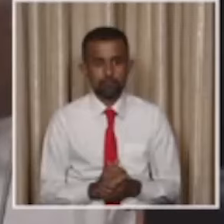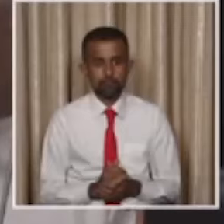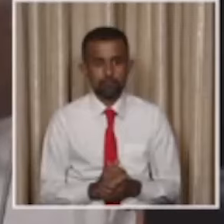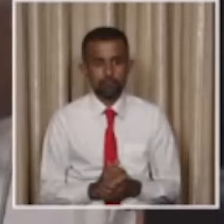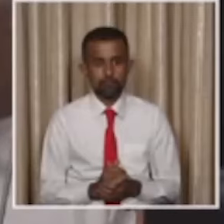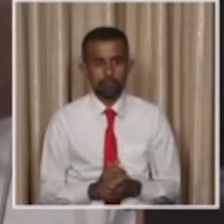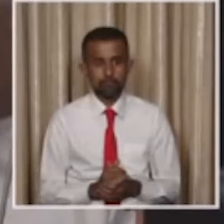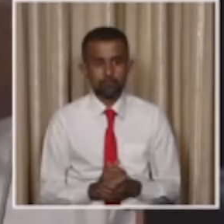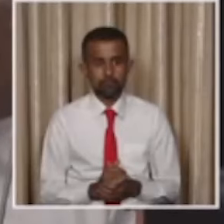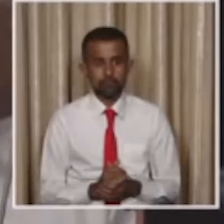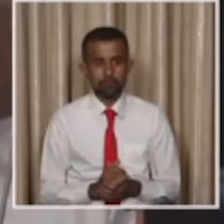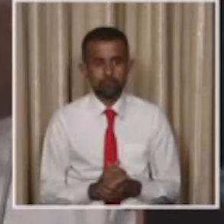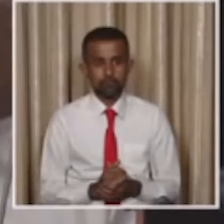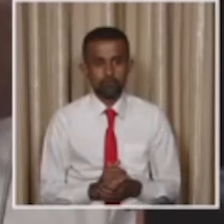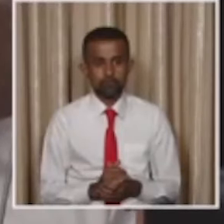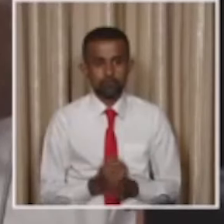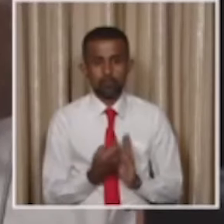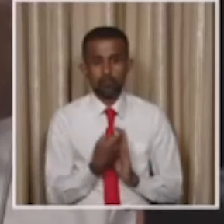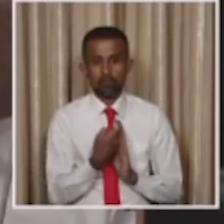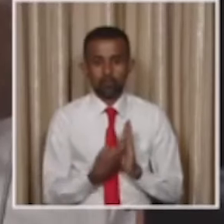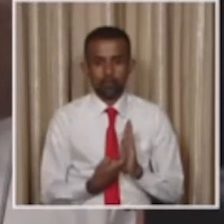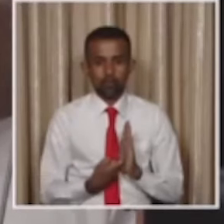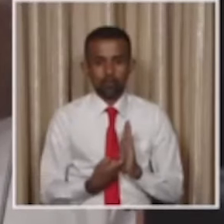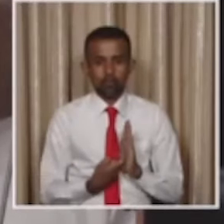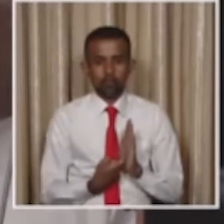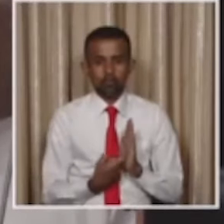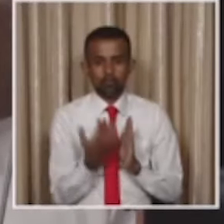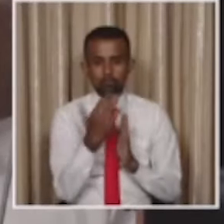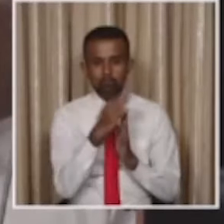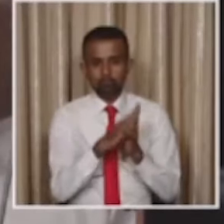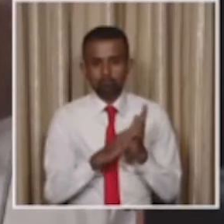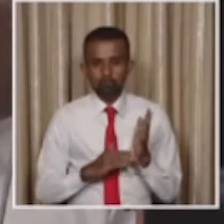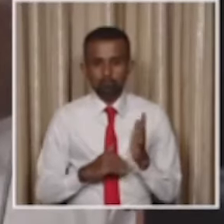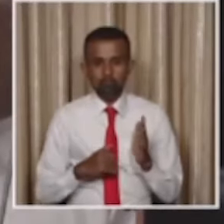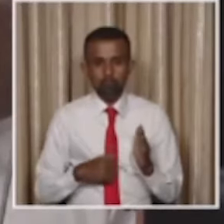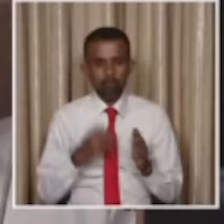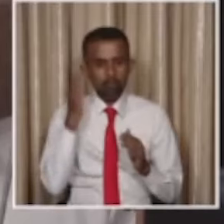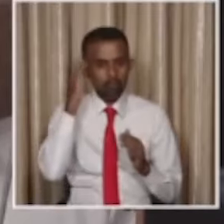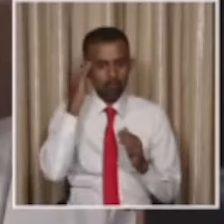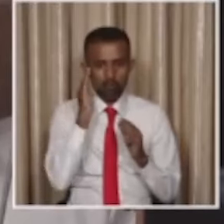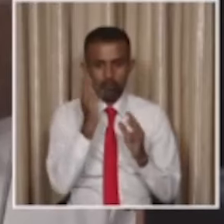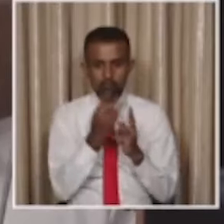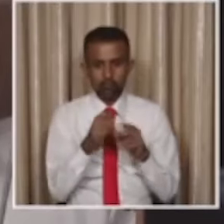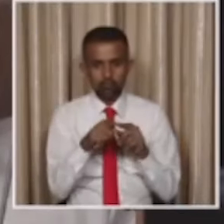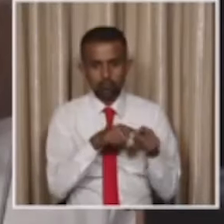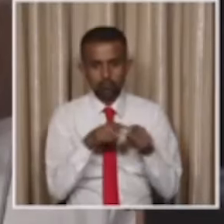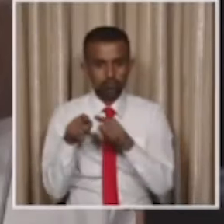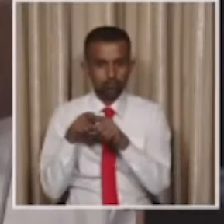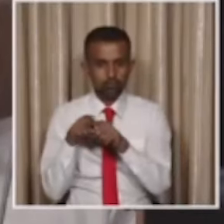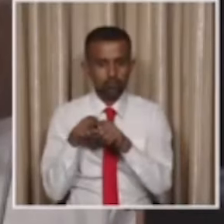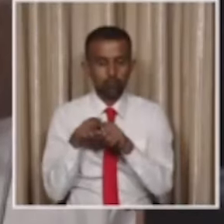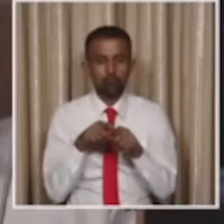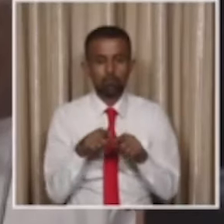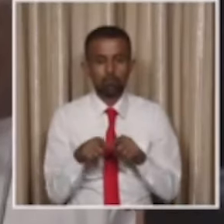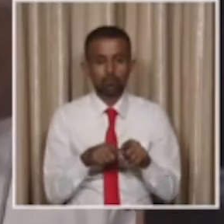fundamental rights women. On women, by women on equal footing. Then shall ensure recognition